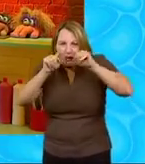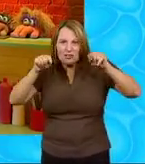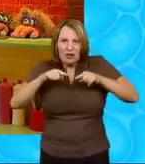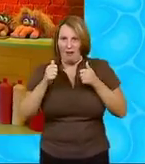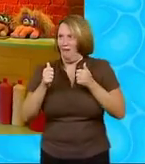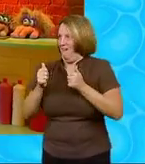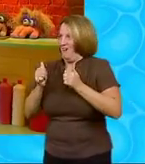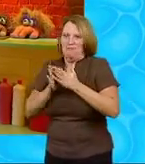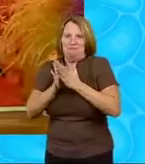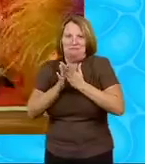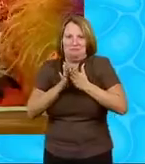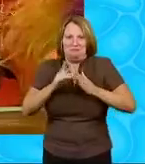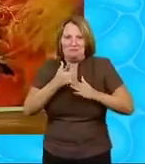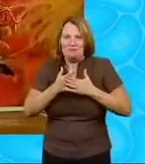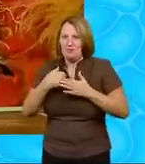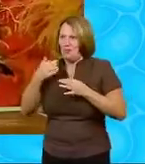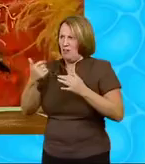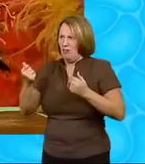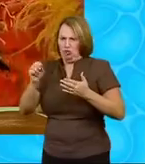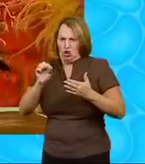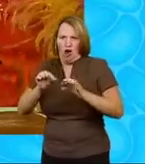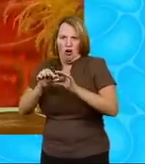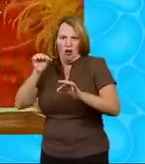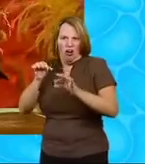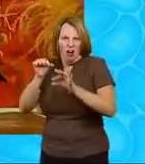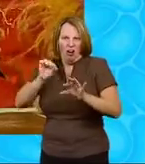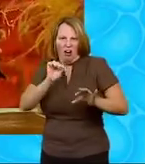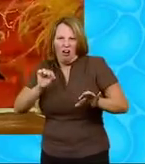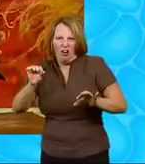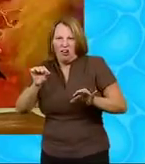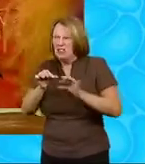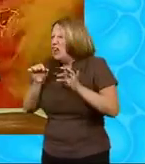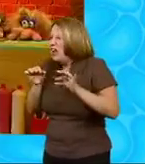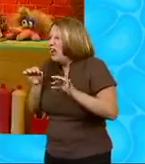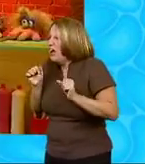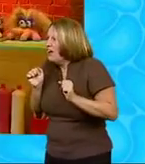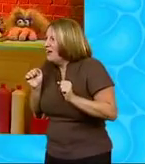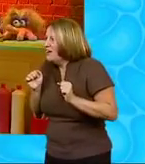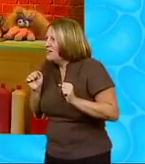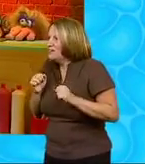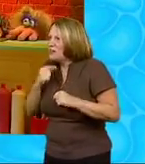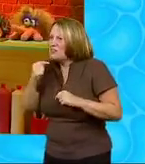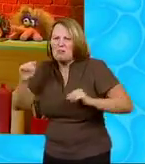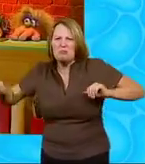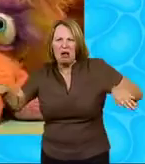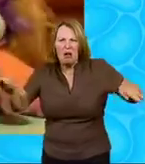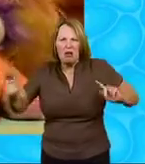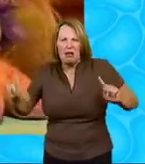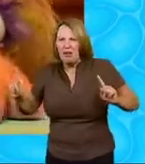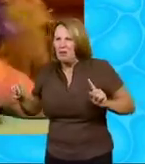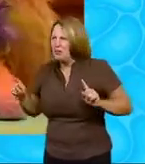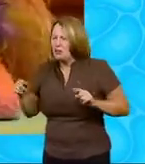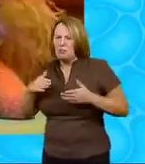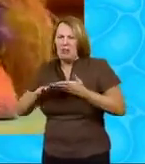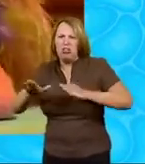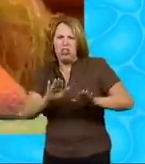a good idea. No, I've Why? Already got a chalky tummy. No, Stick. Go on, tell I him, didn't